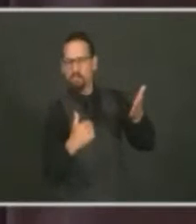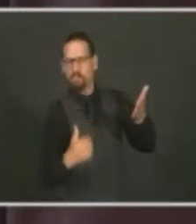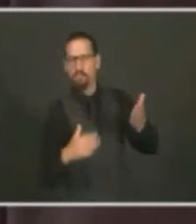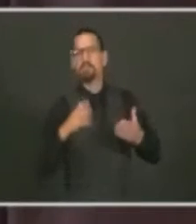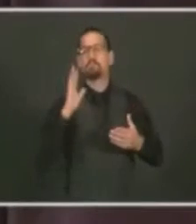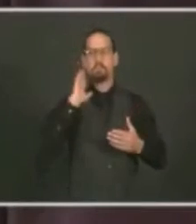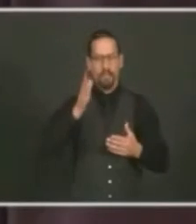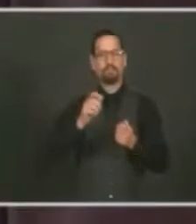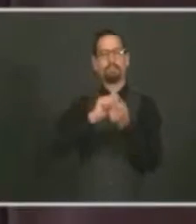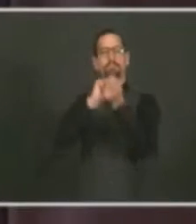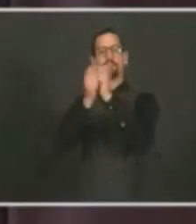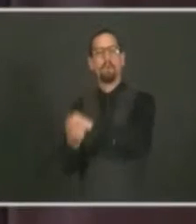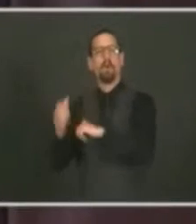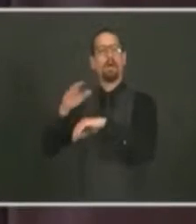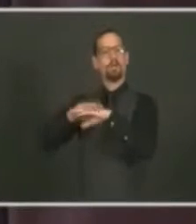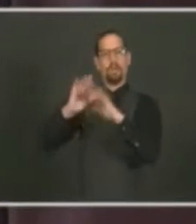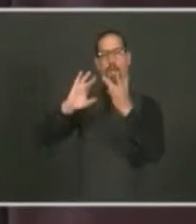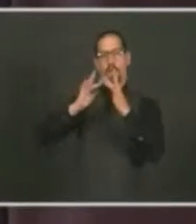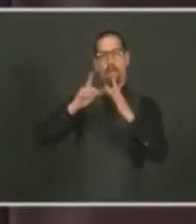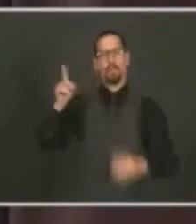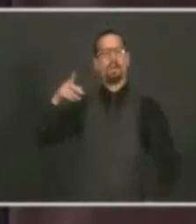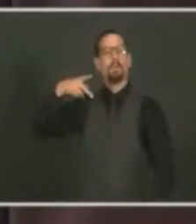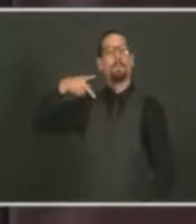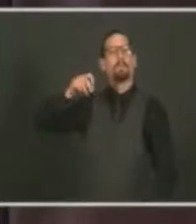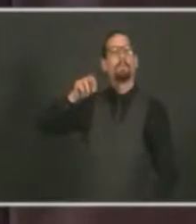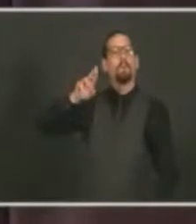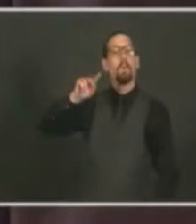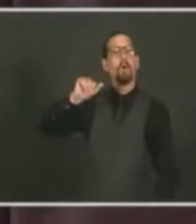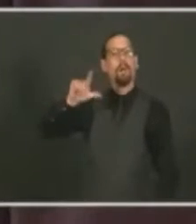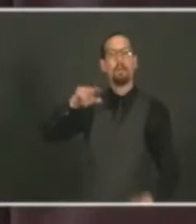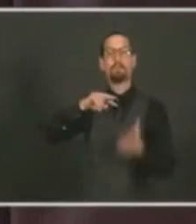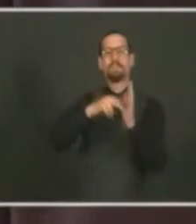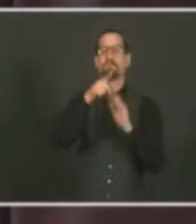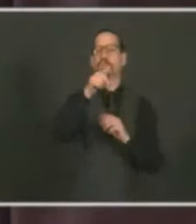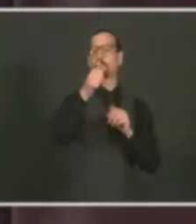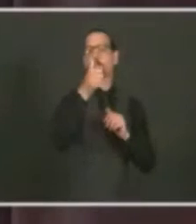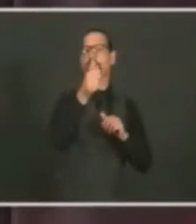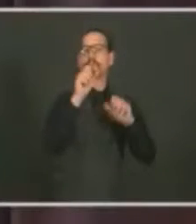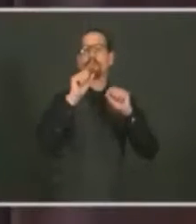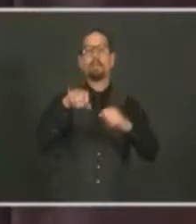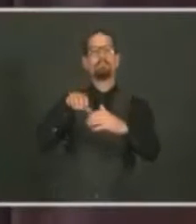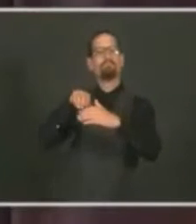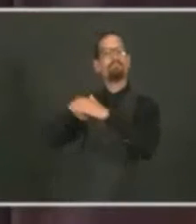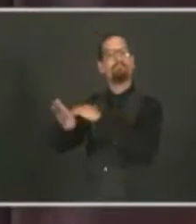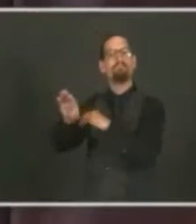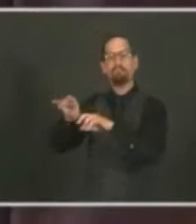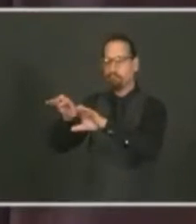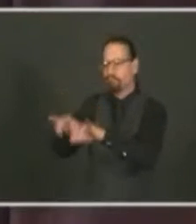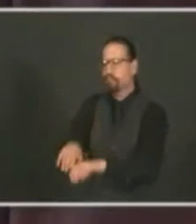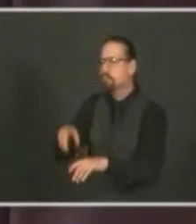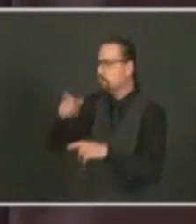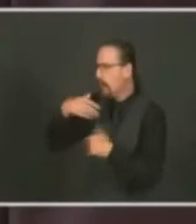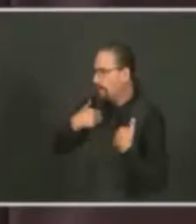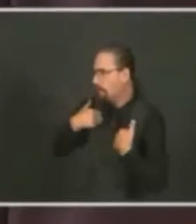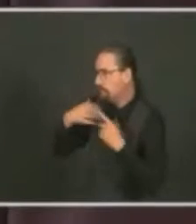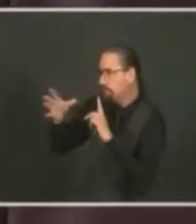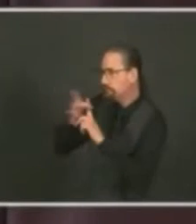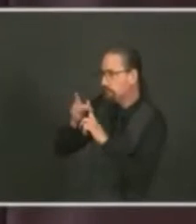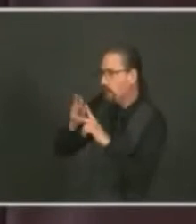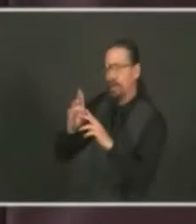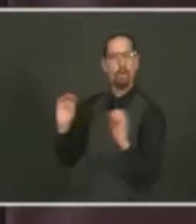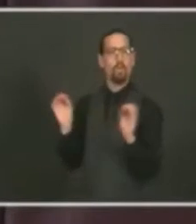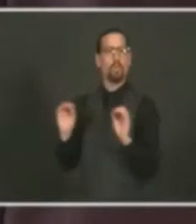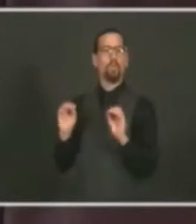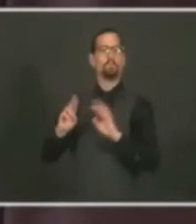Now, a couple other reminders. If you have symptoms, if you feel sick and you test negative, that's good news, but you still need